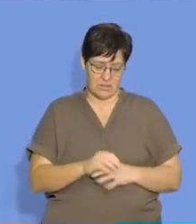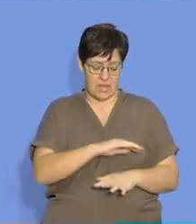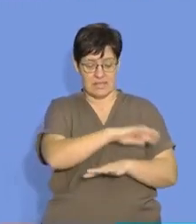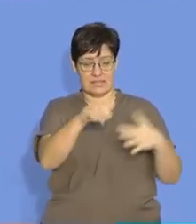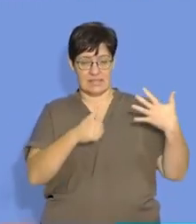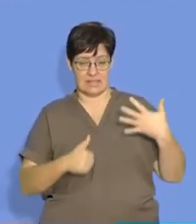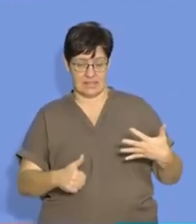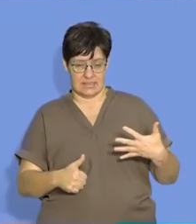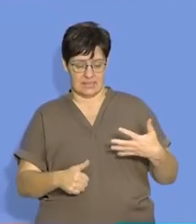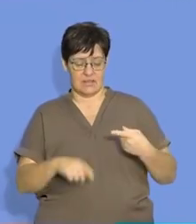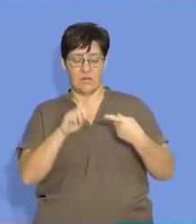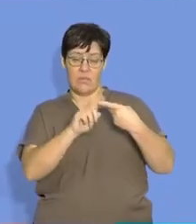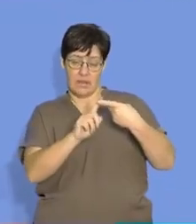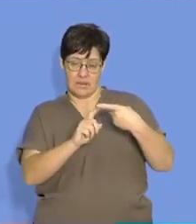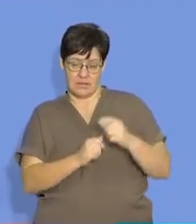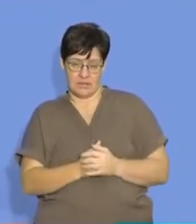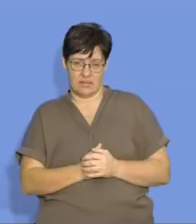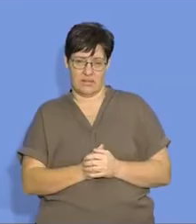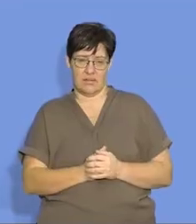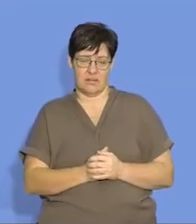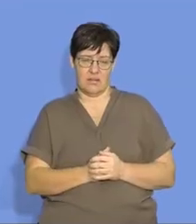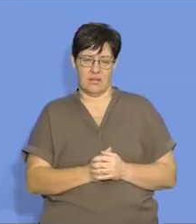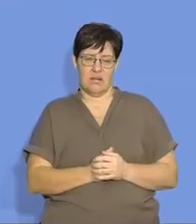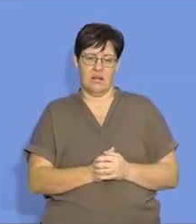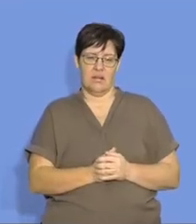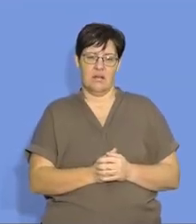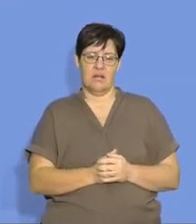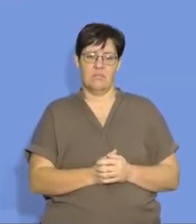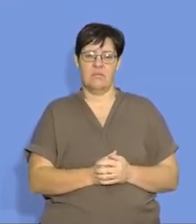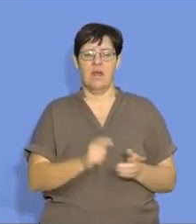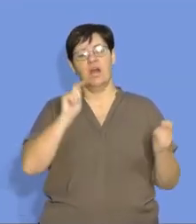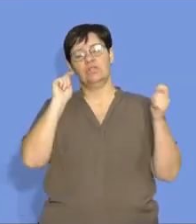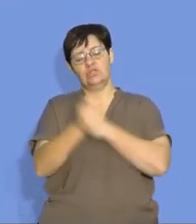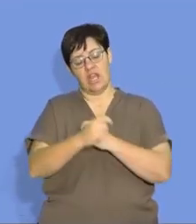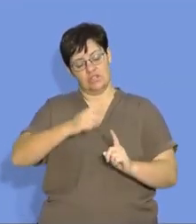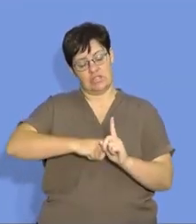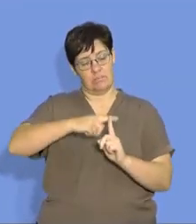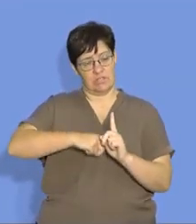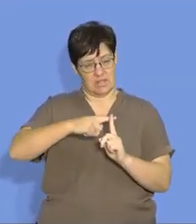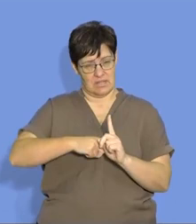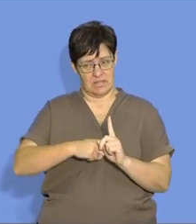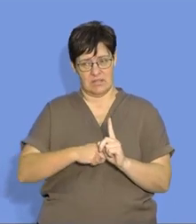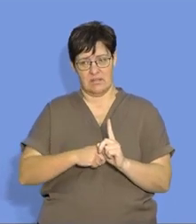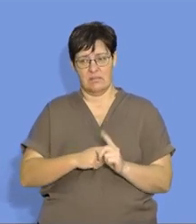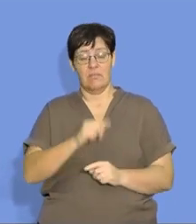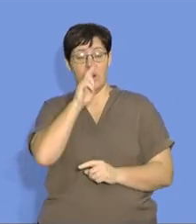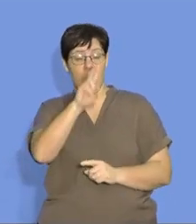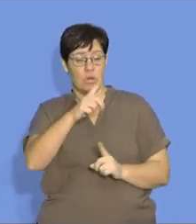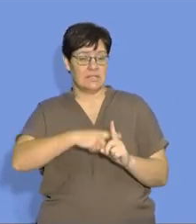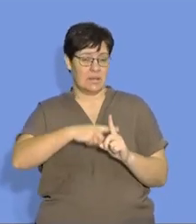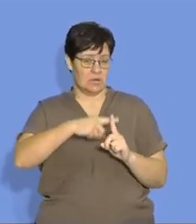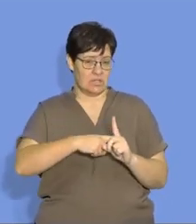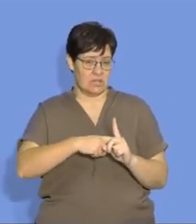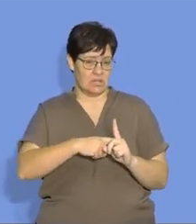These 6 factors, if we look at number one is if I change my temperature. If I look